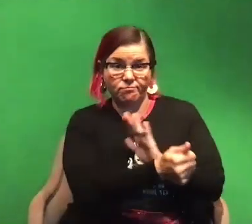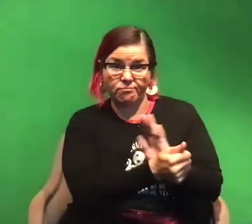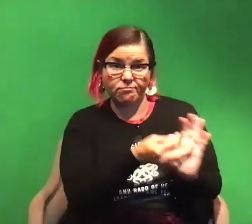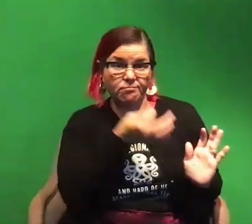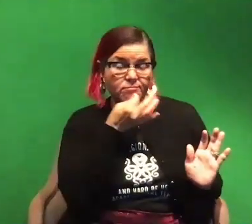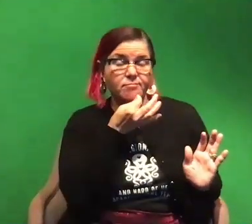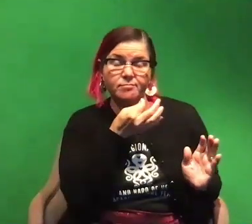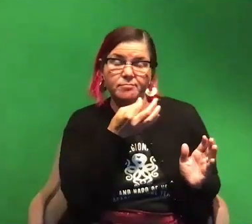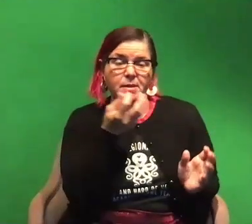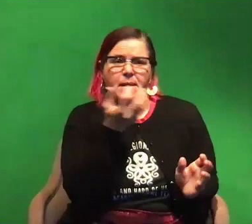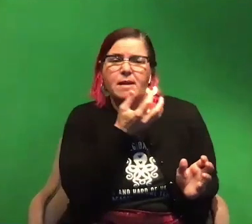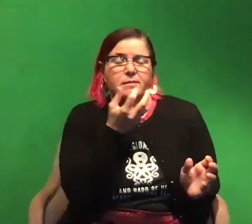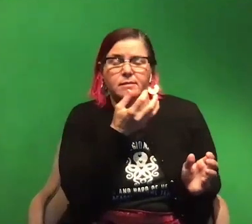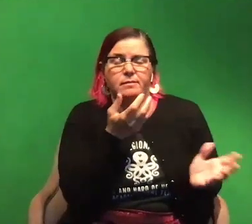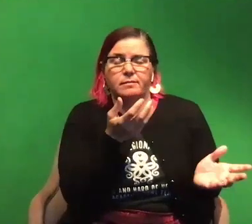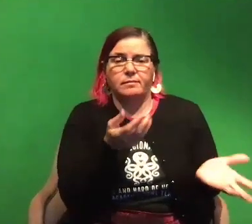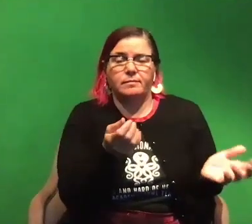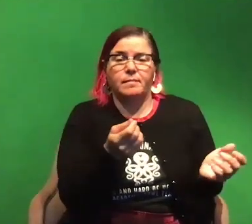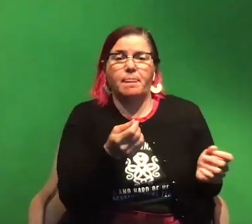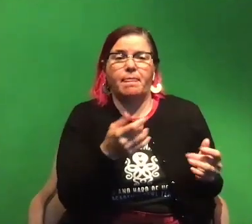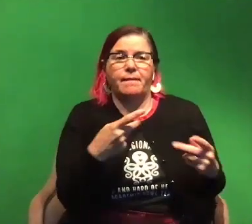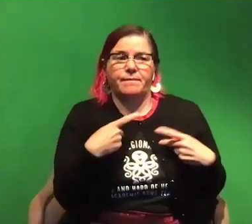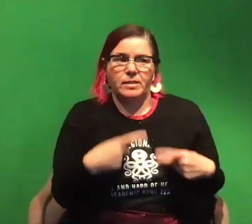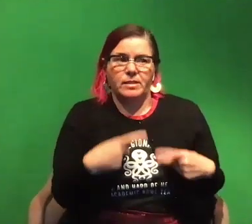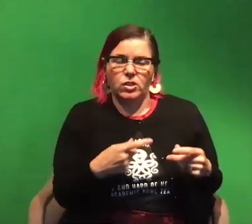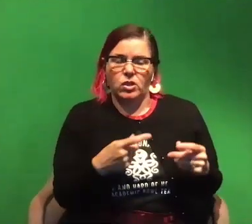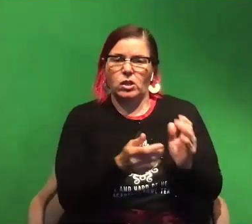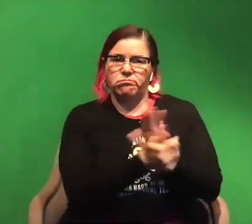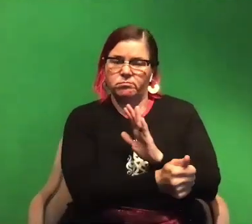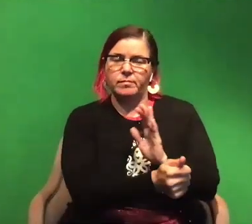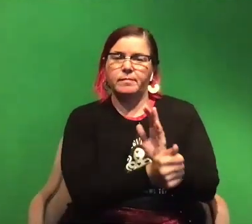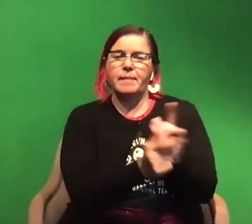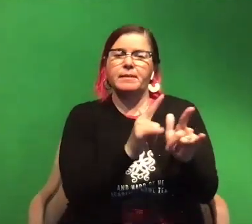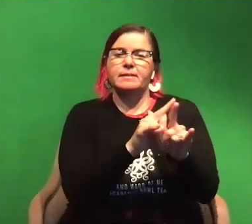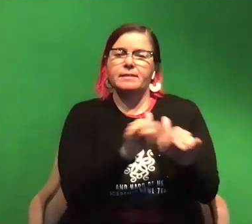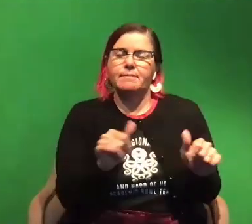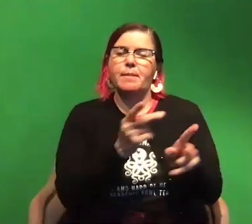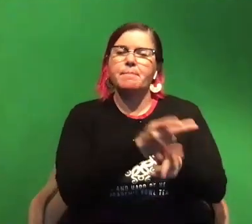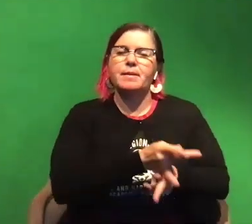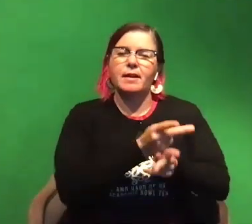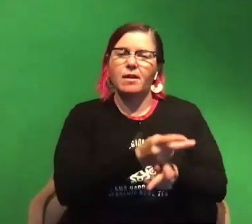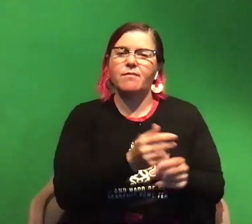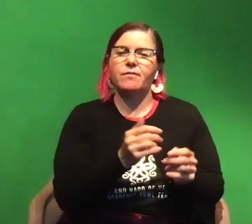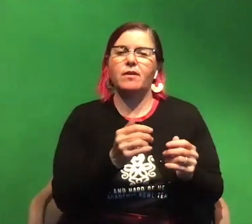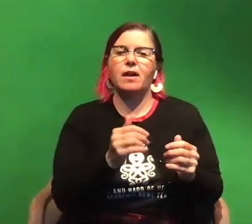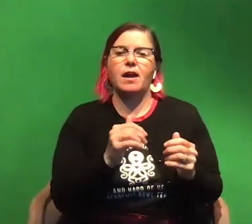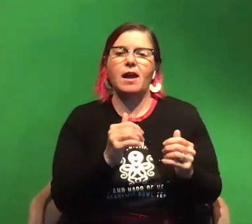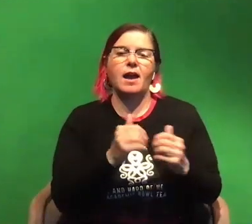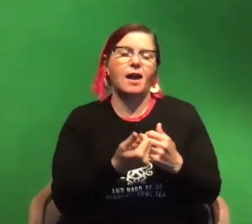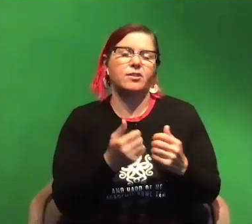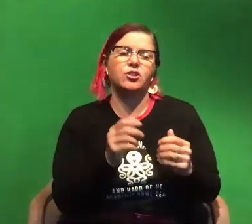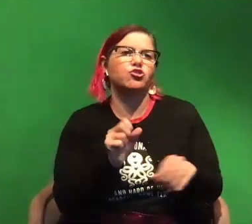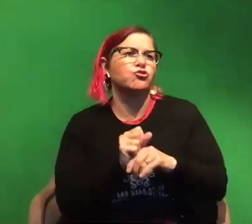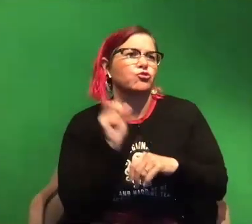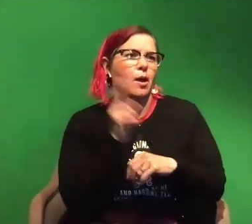amazing mental capabilities and physical gifts. But I think we just need to be careful about just generally jumping to the fact that